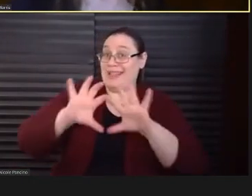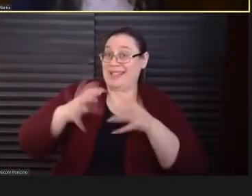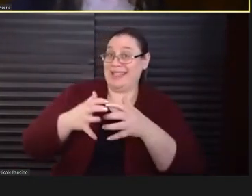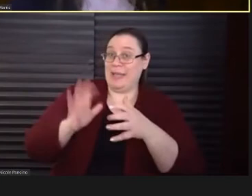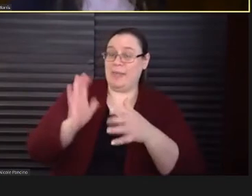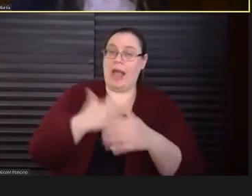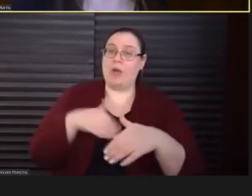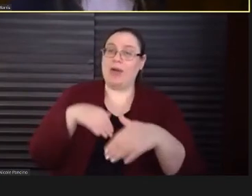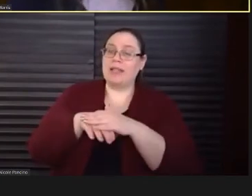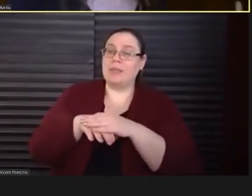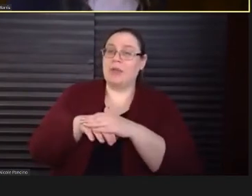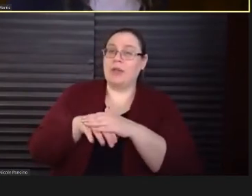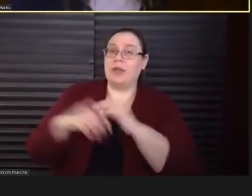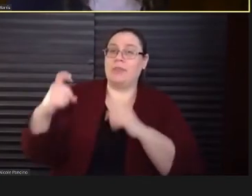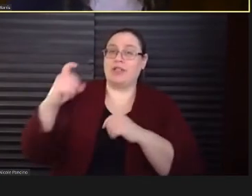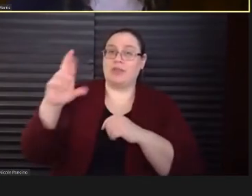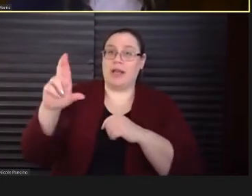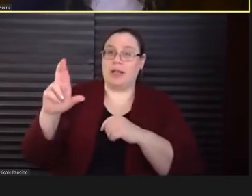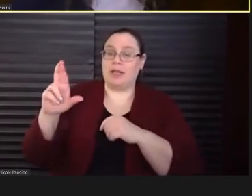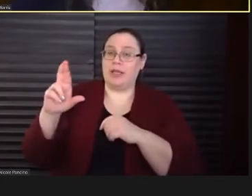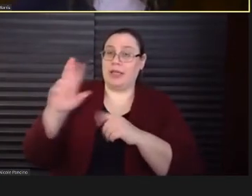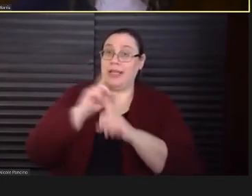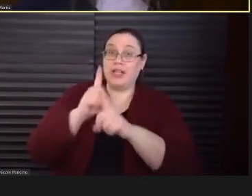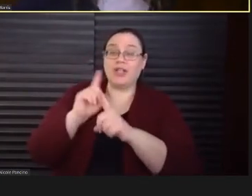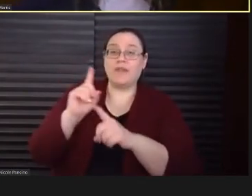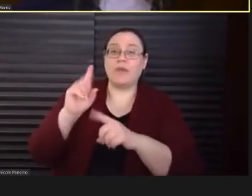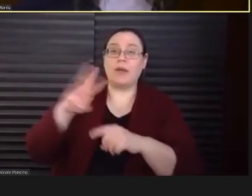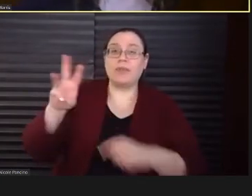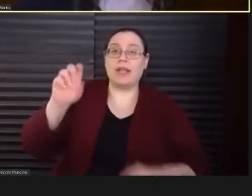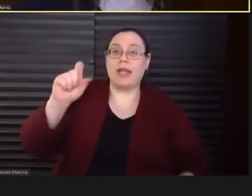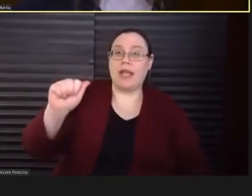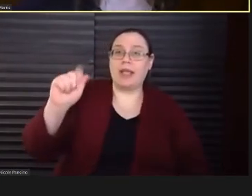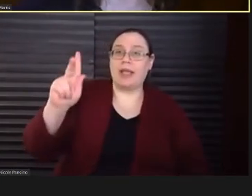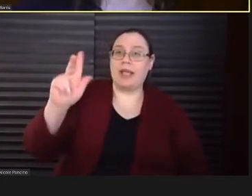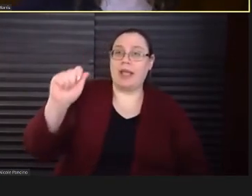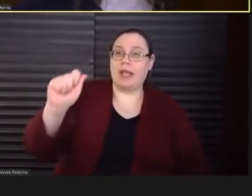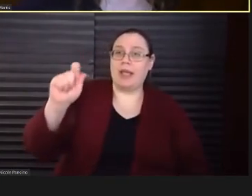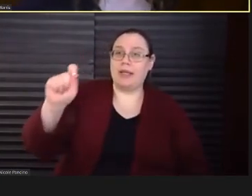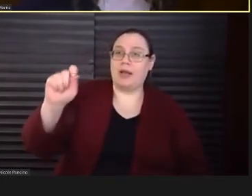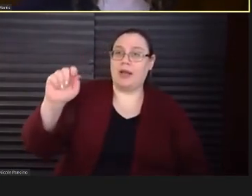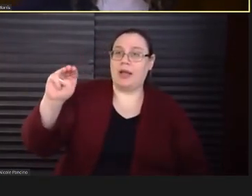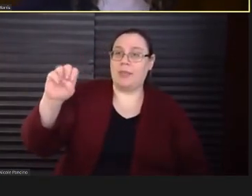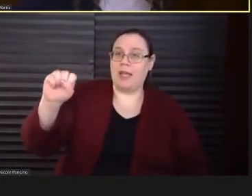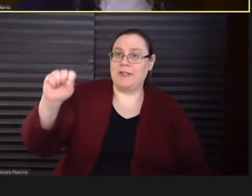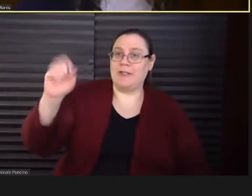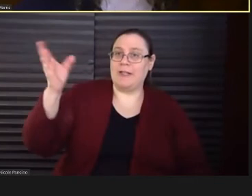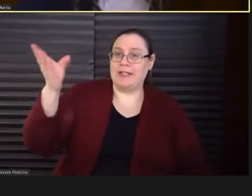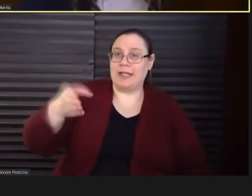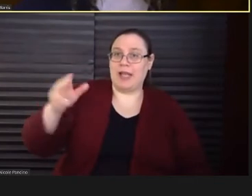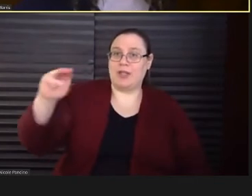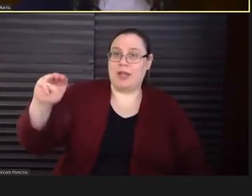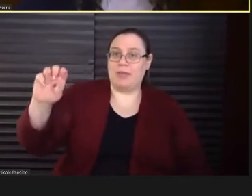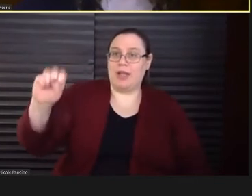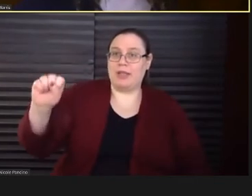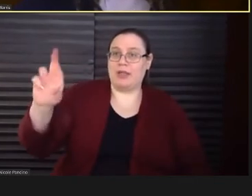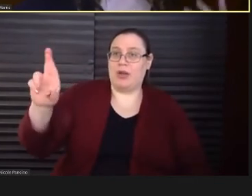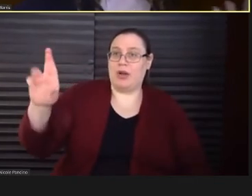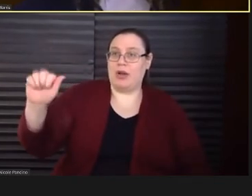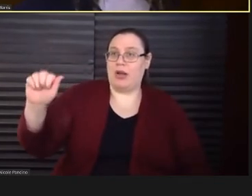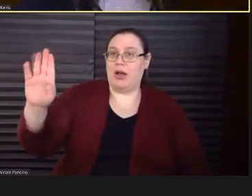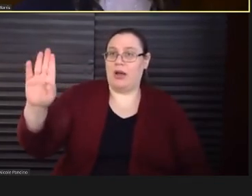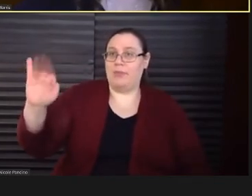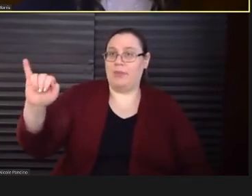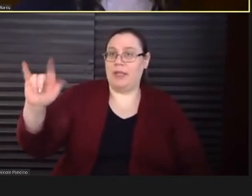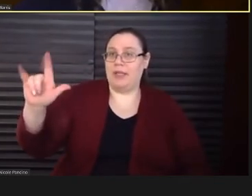Mixed Reality Initiative, our website is aka.ms/MSR Ability. And on